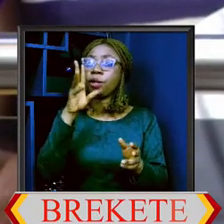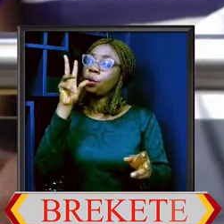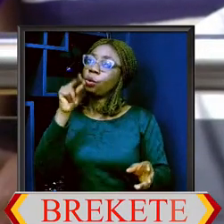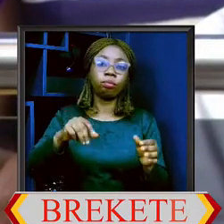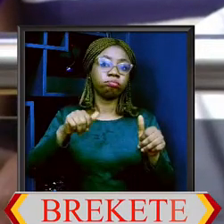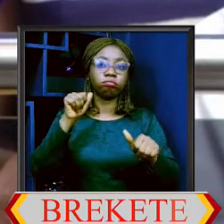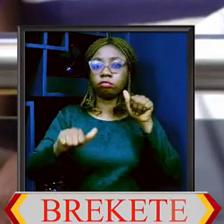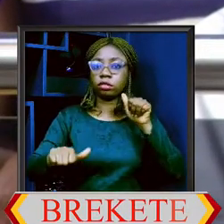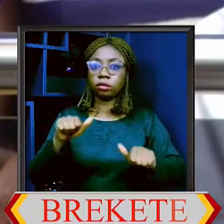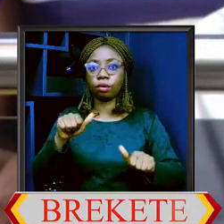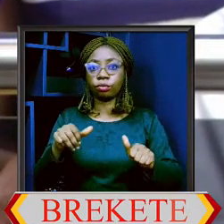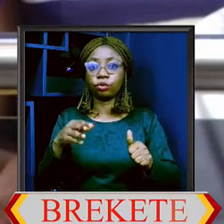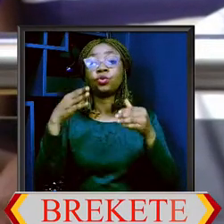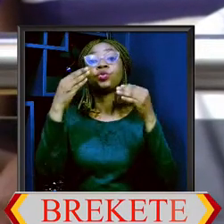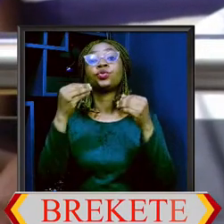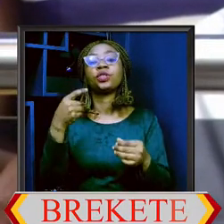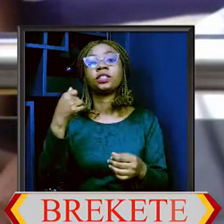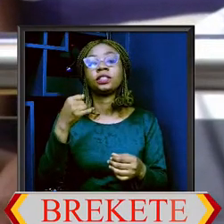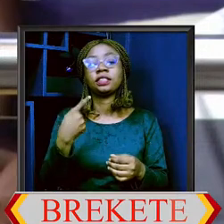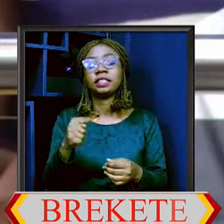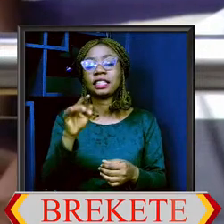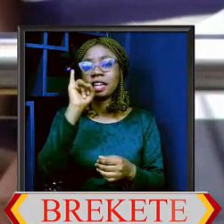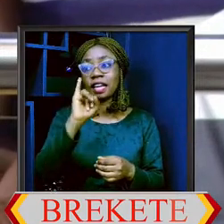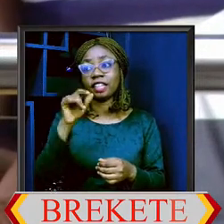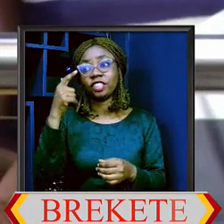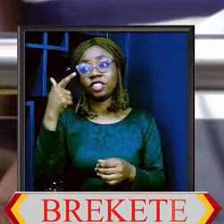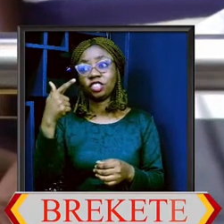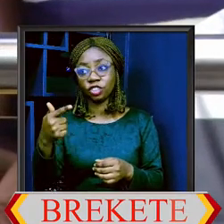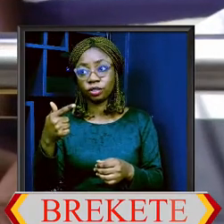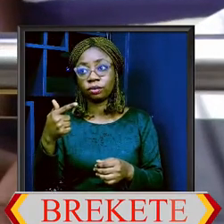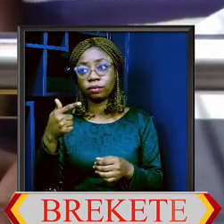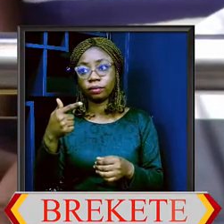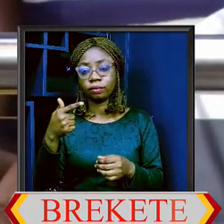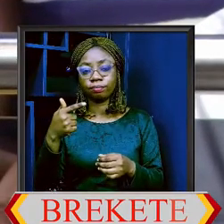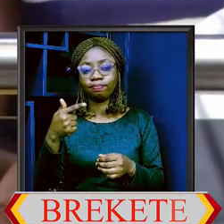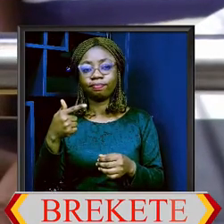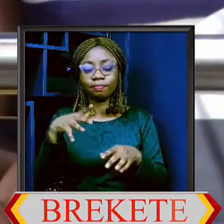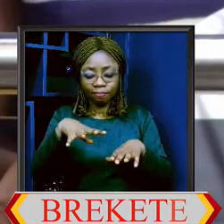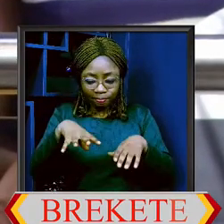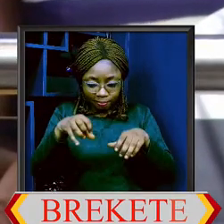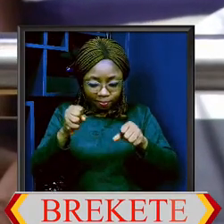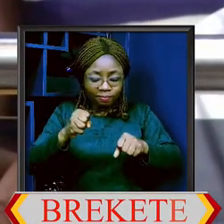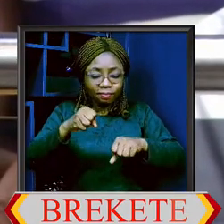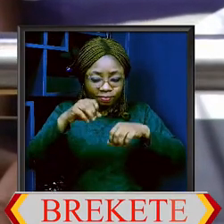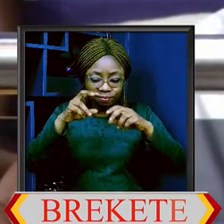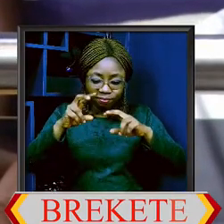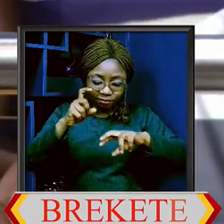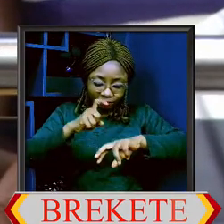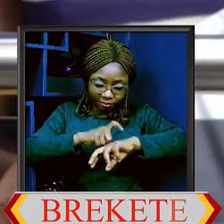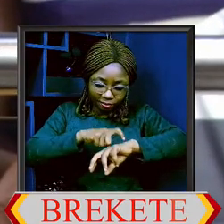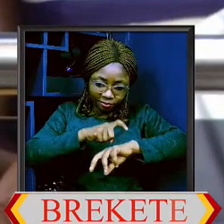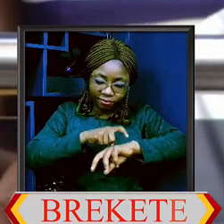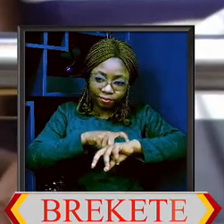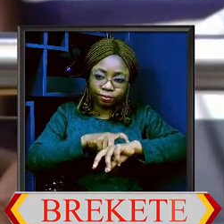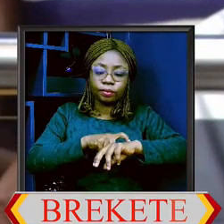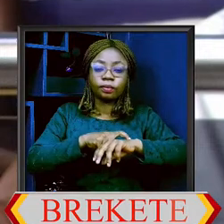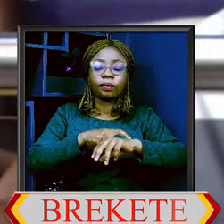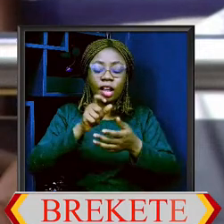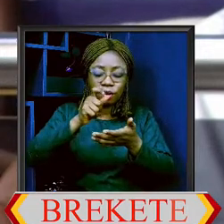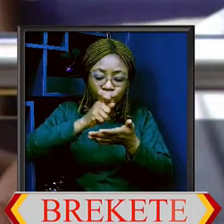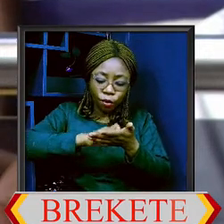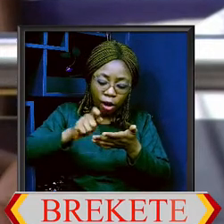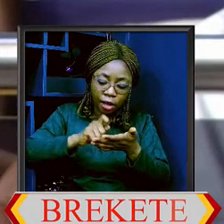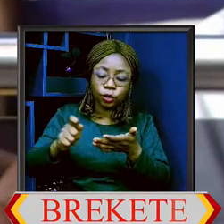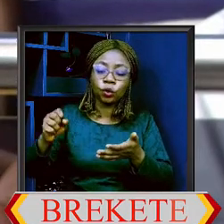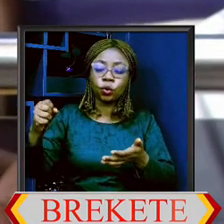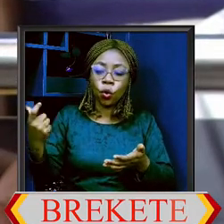doubt so the IG took his time and wrote all